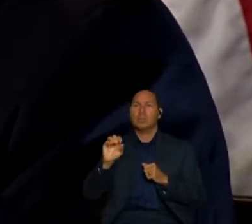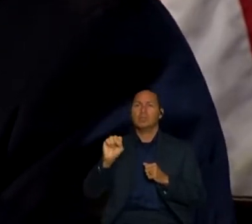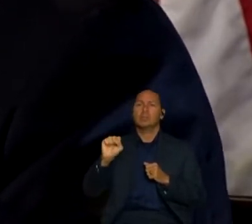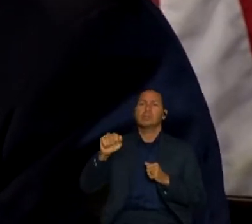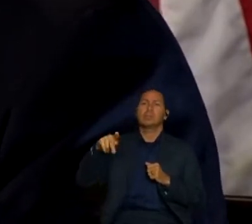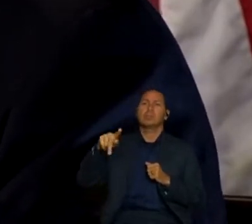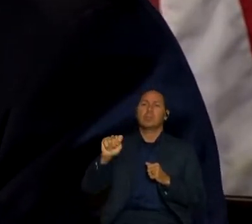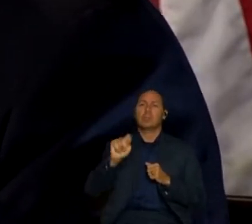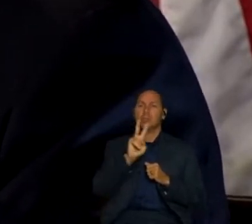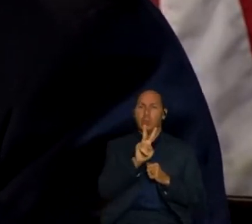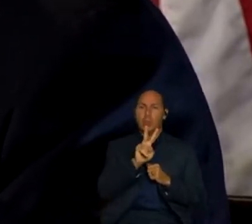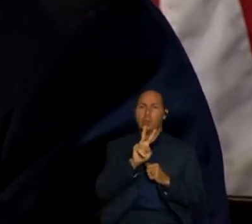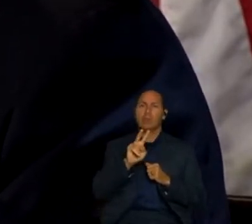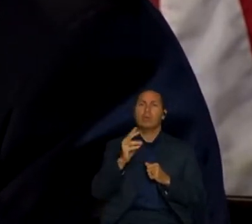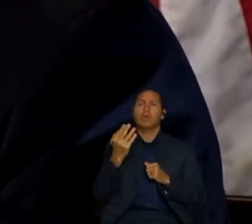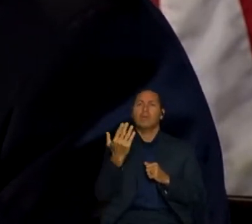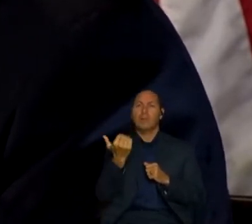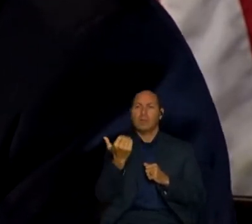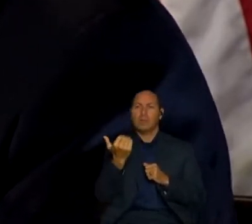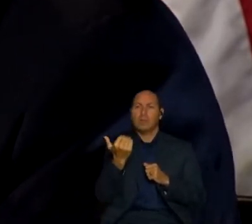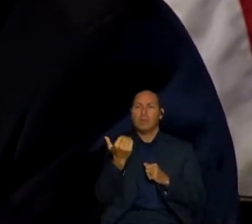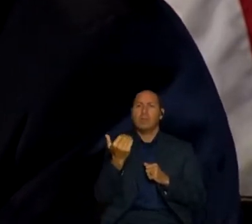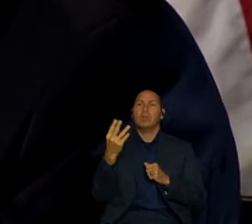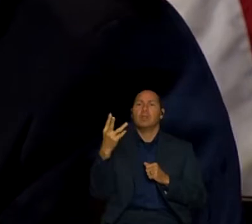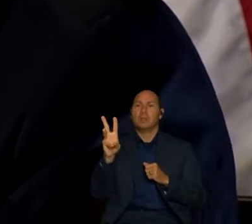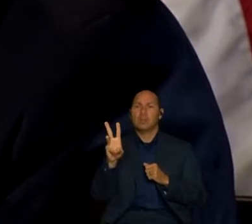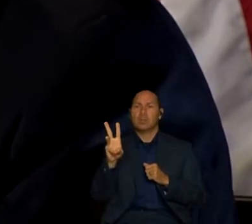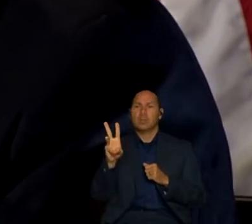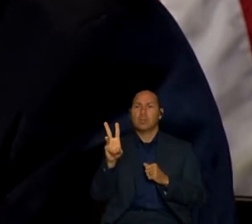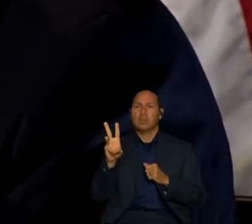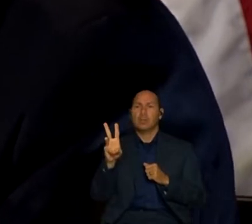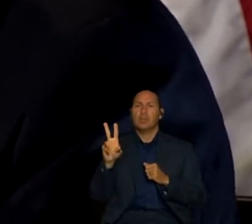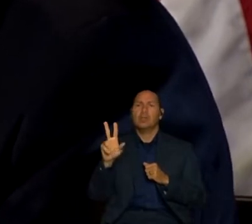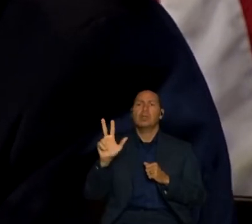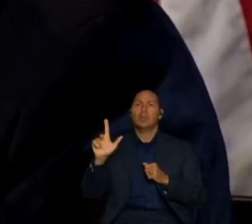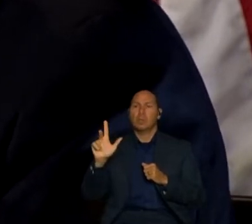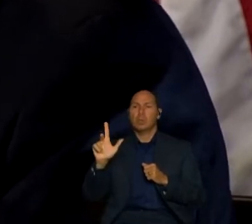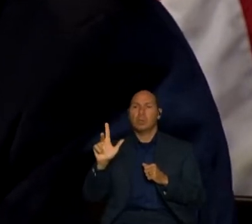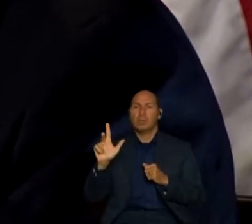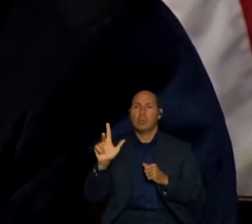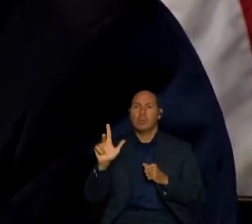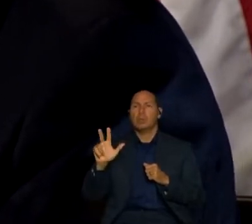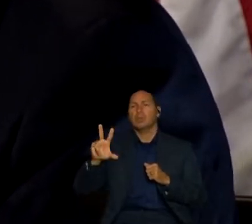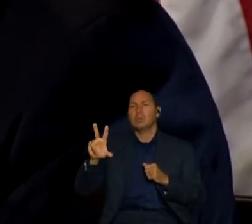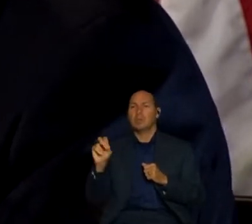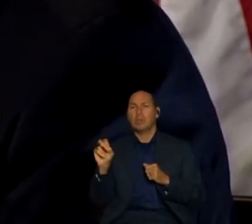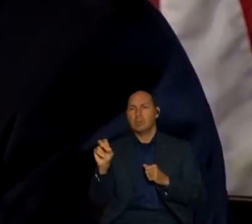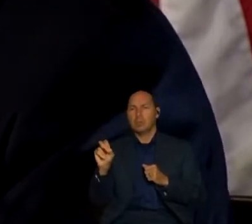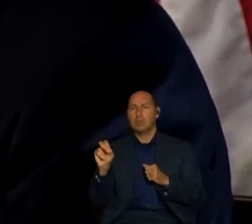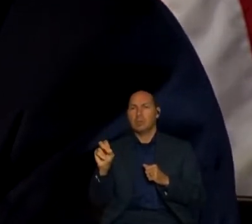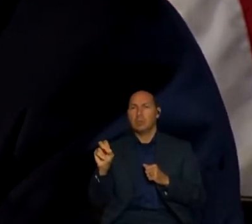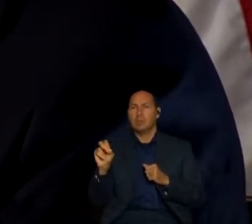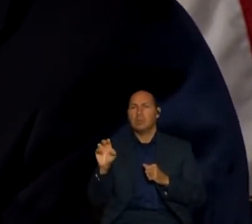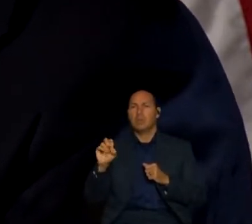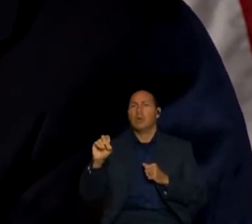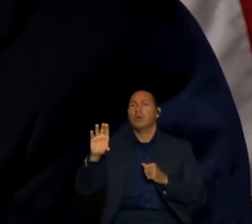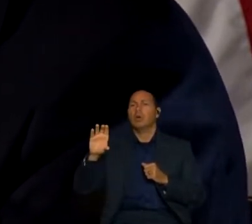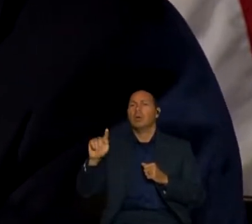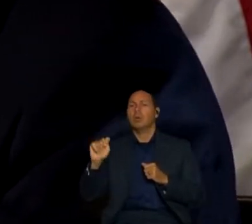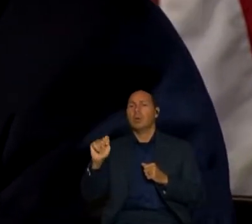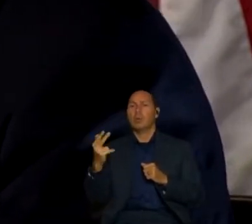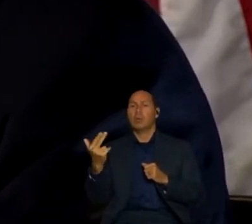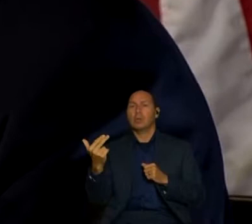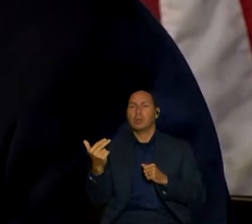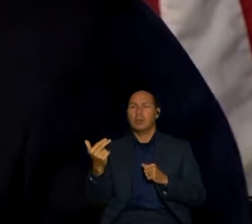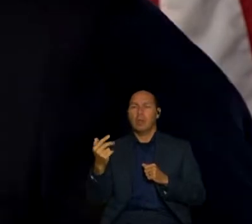2, September 15, September 16, September 23, September 30, and October 13. I think